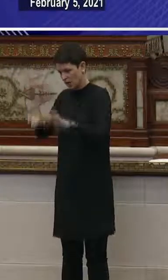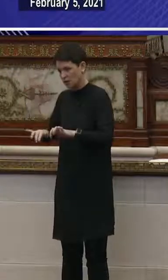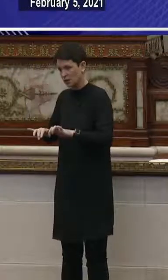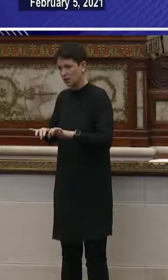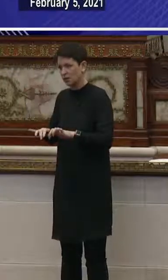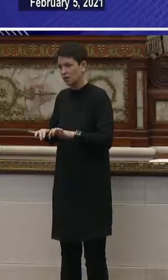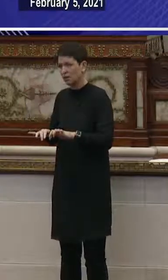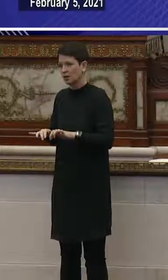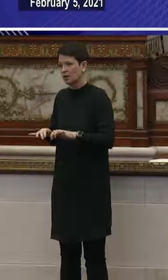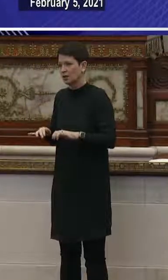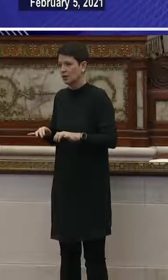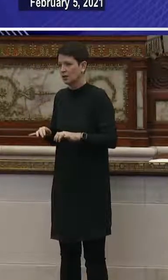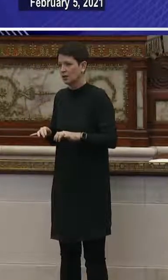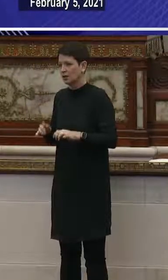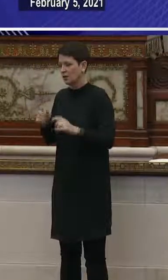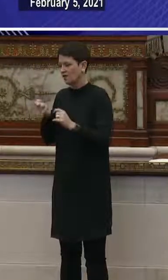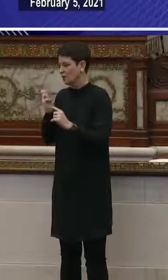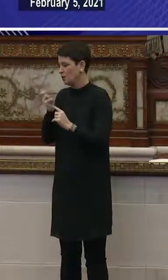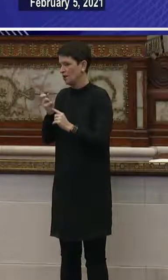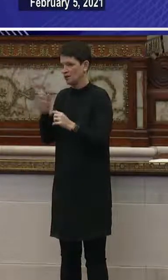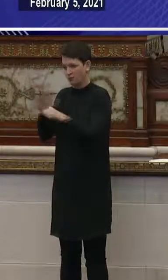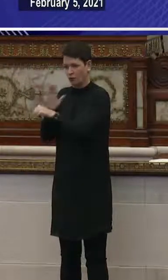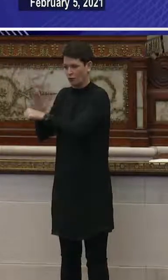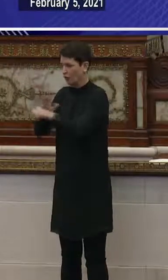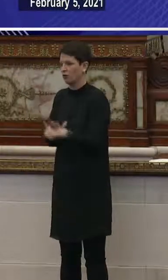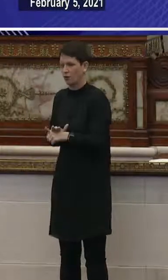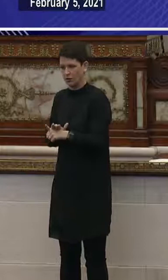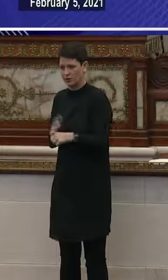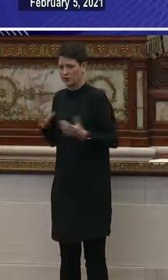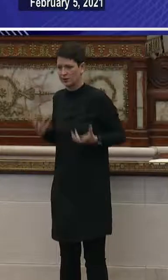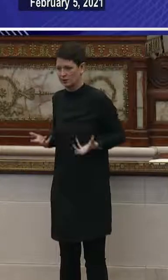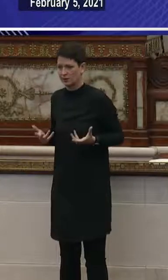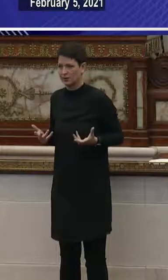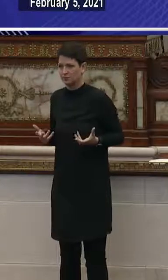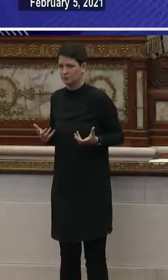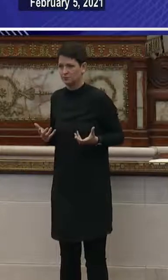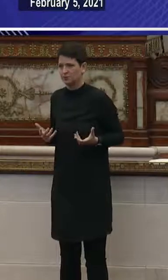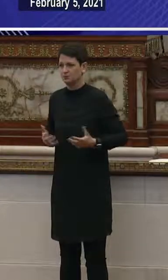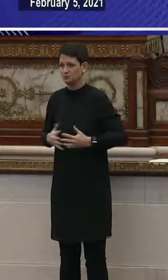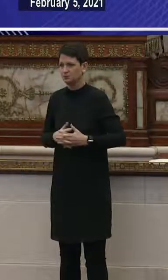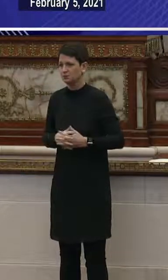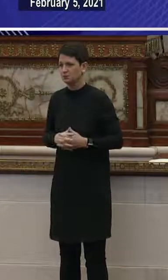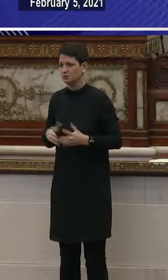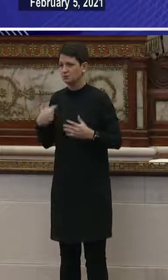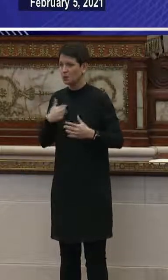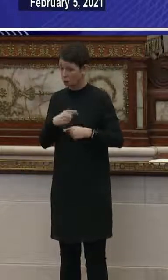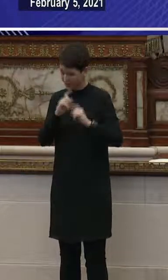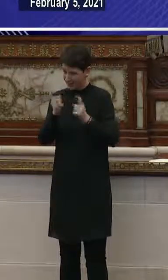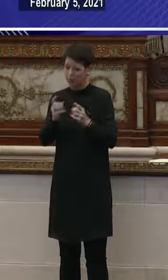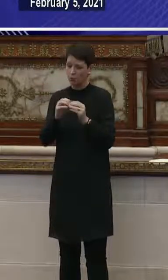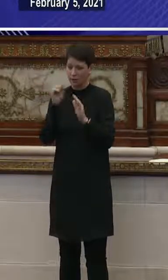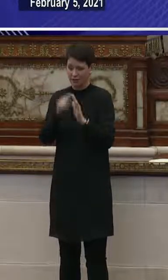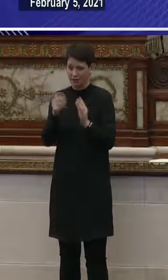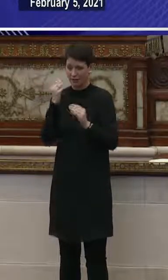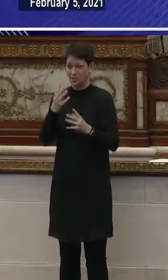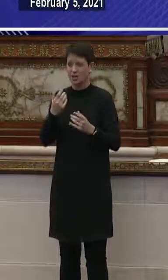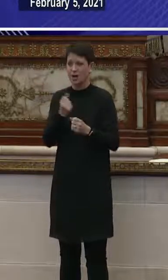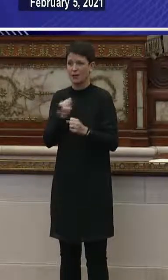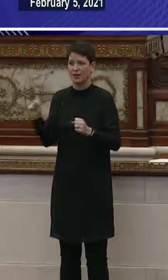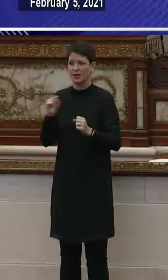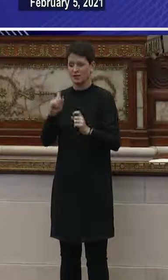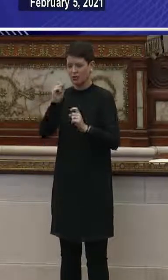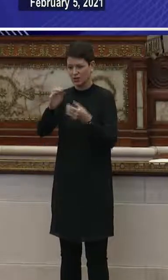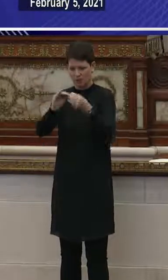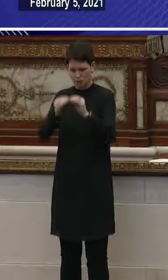be vaccinated, and within minutes they were filled. And so we can provide you more information. I'm a little reluctant to put numbers out